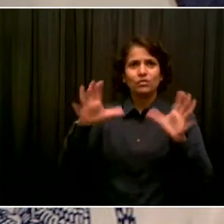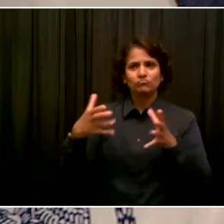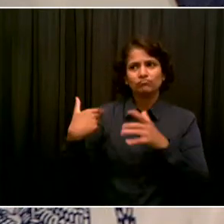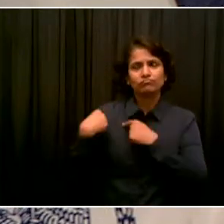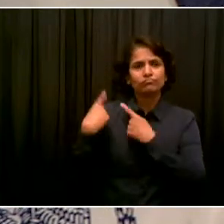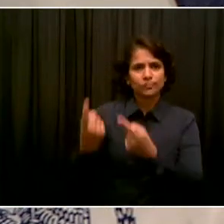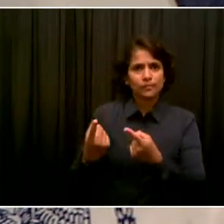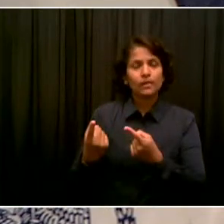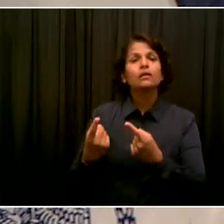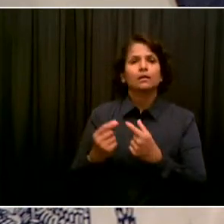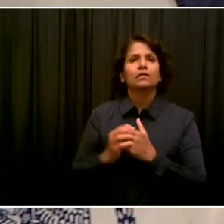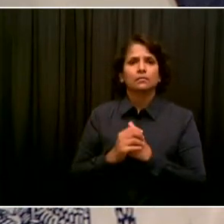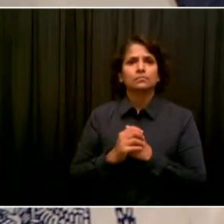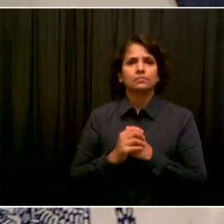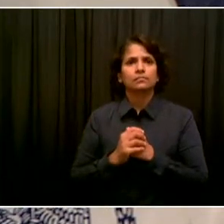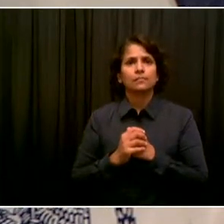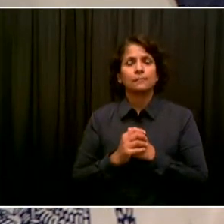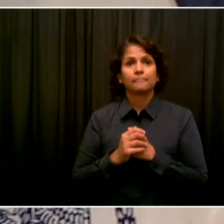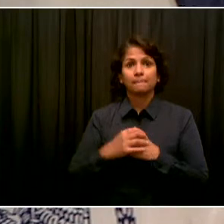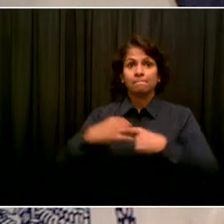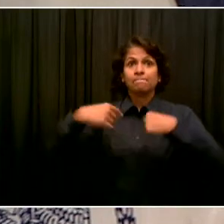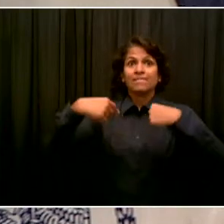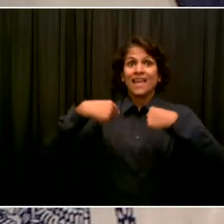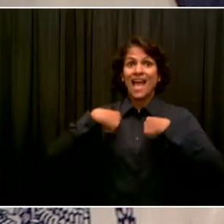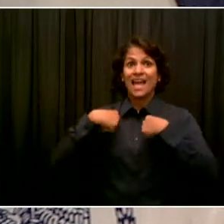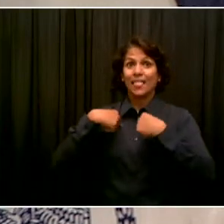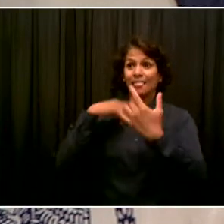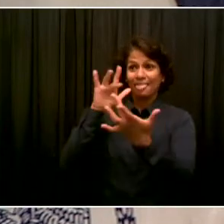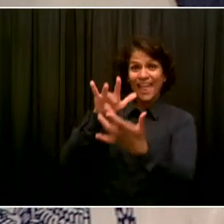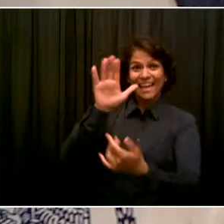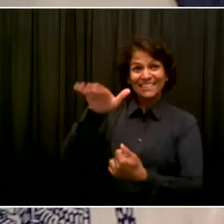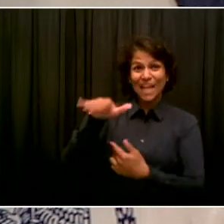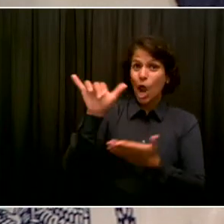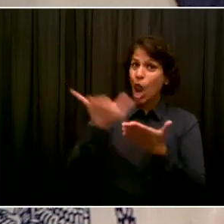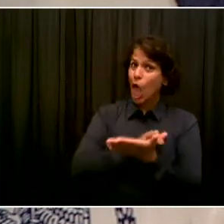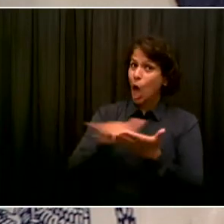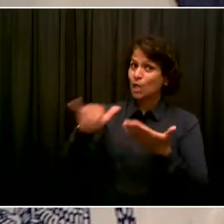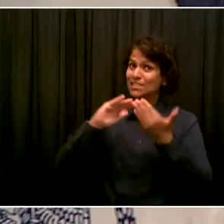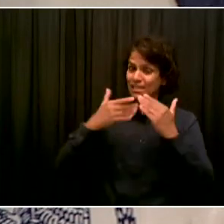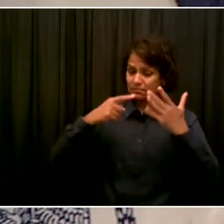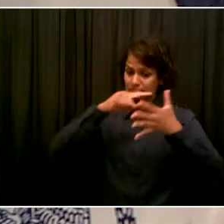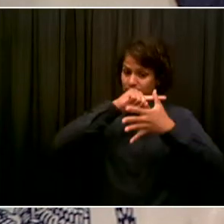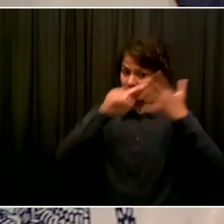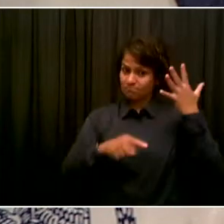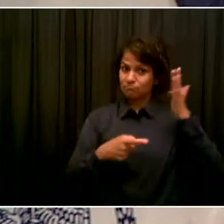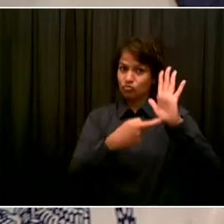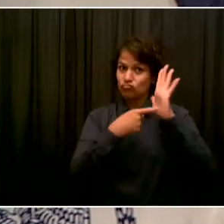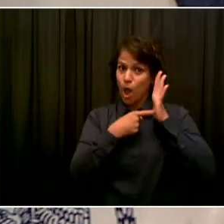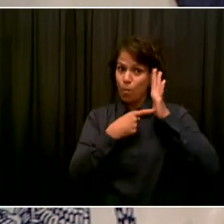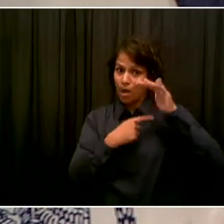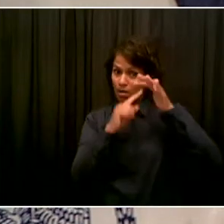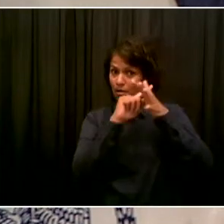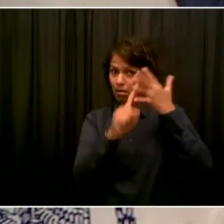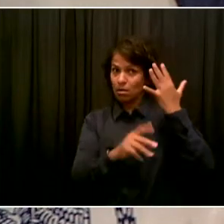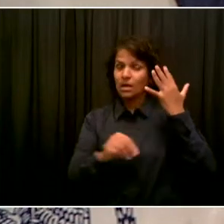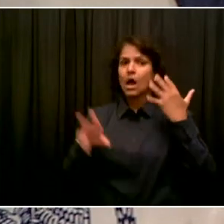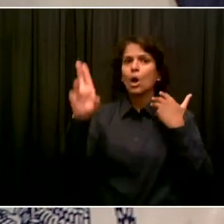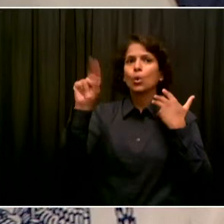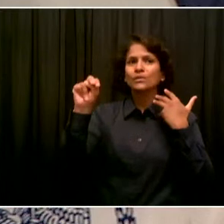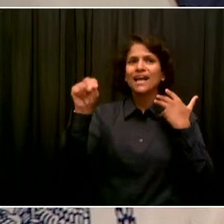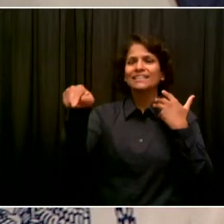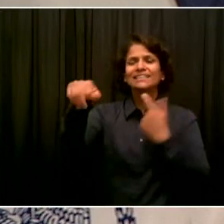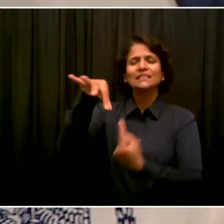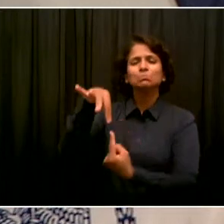hey, here are our standards in the city. And we understand the United Nations is a particular organization, has its own rules